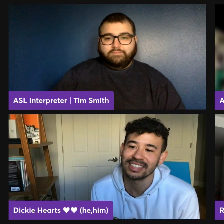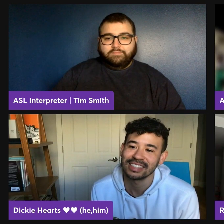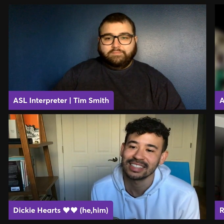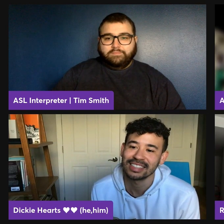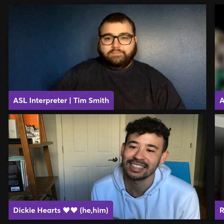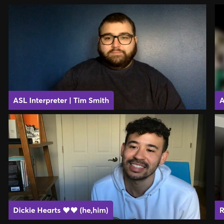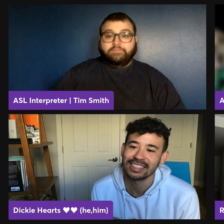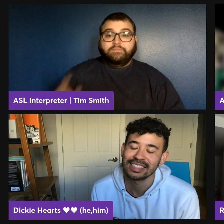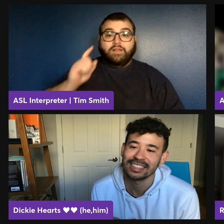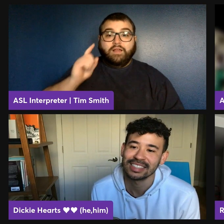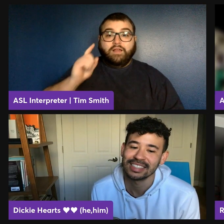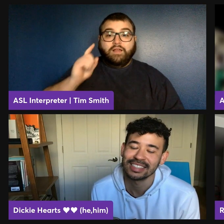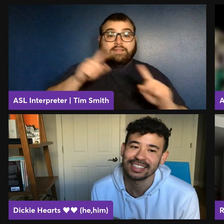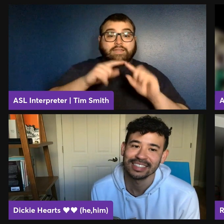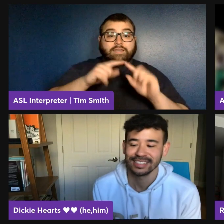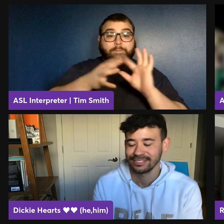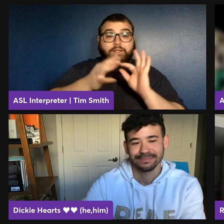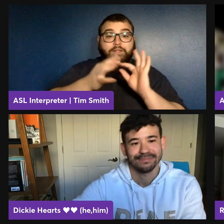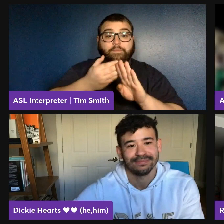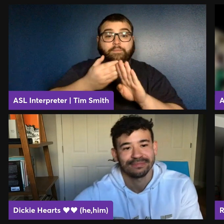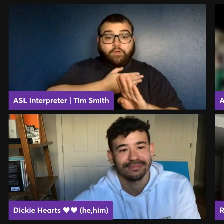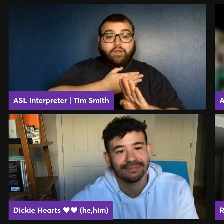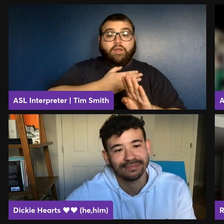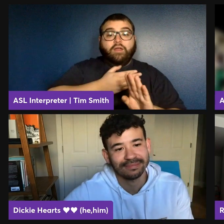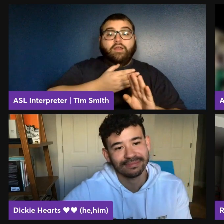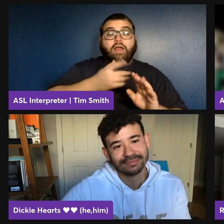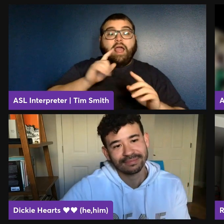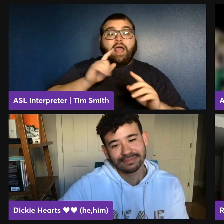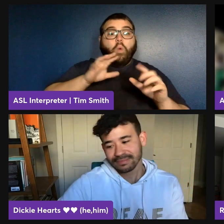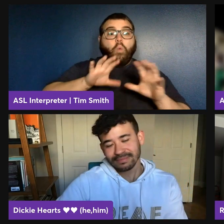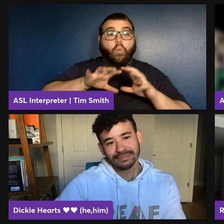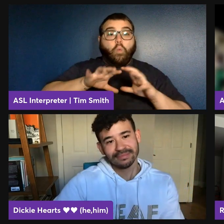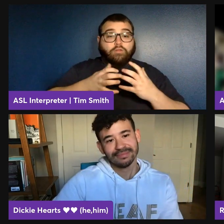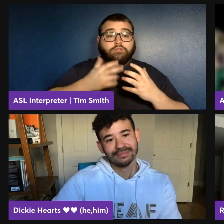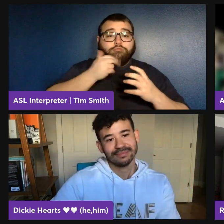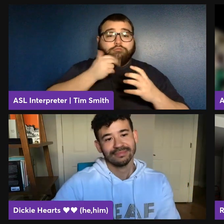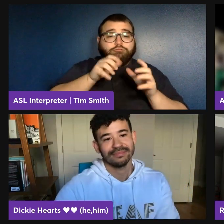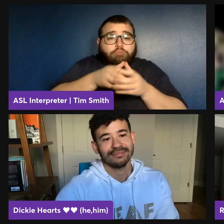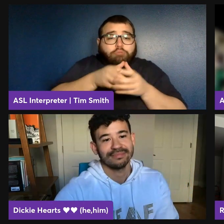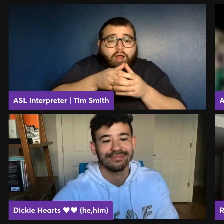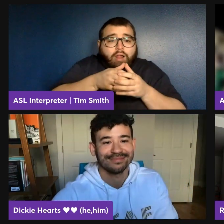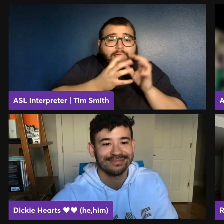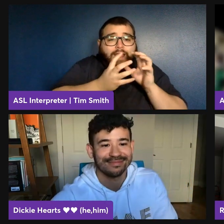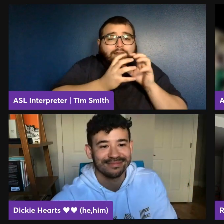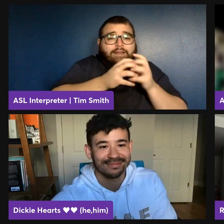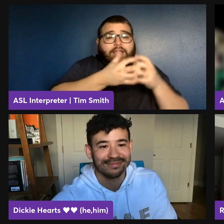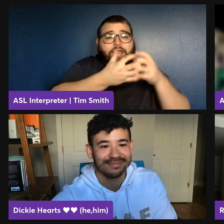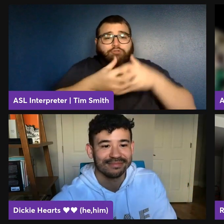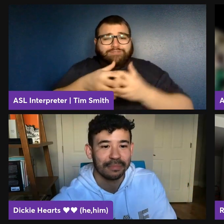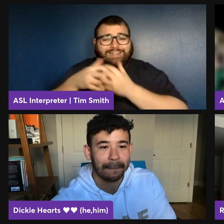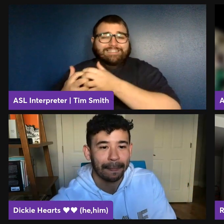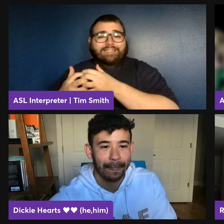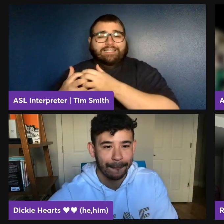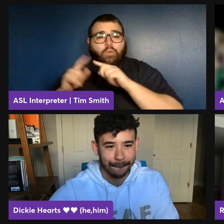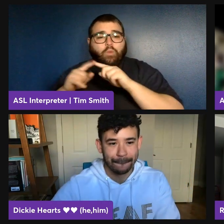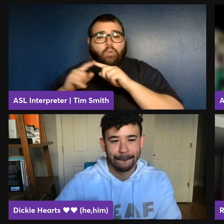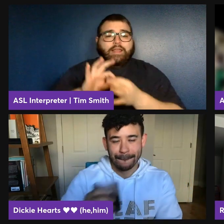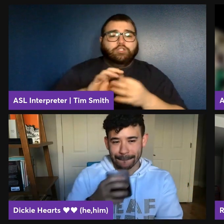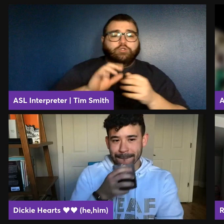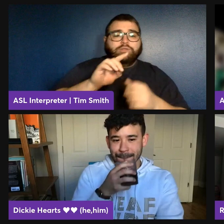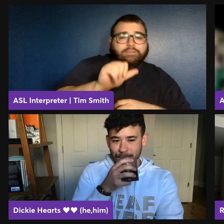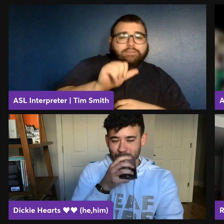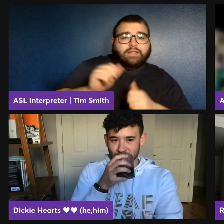as I mentioned before, our worlds are sort of small and intersecting when it comes to disability and theater and